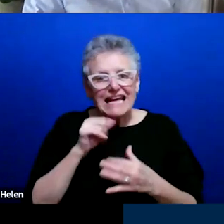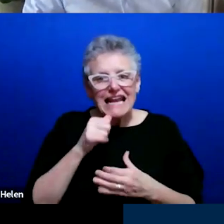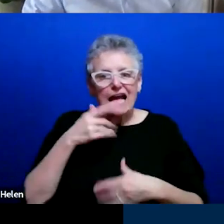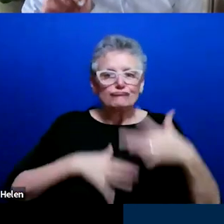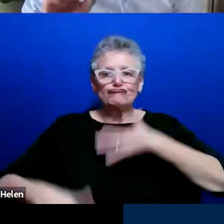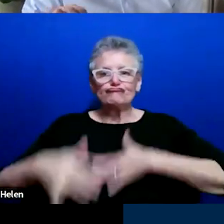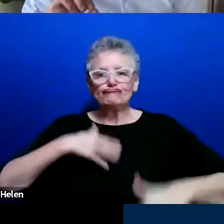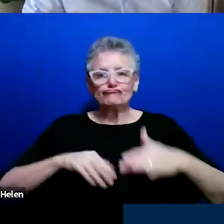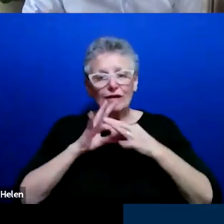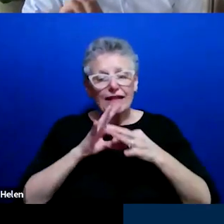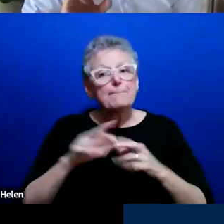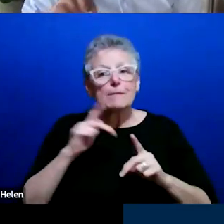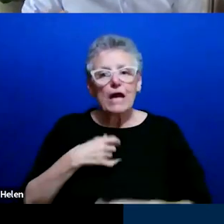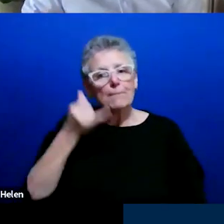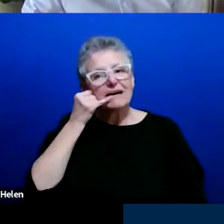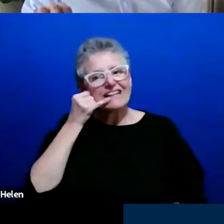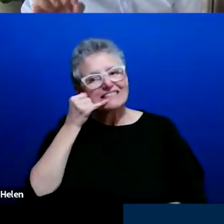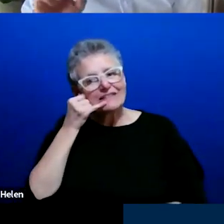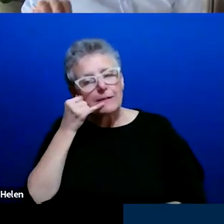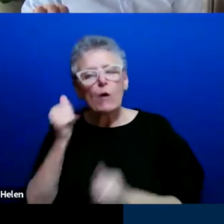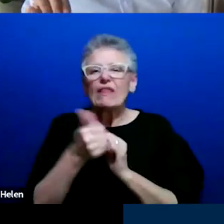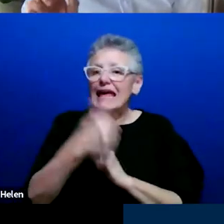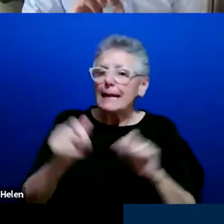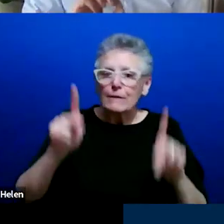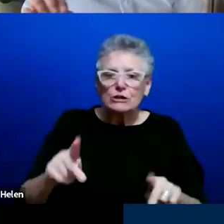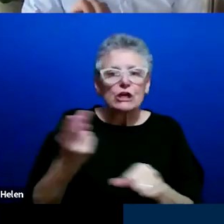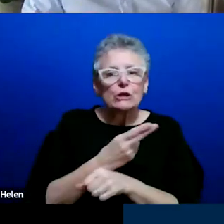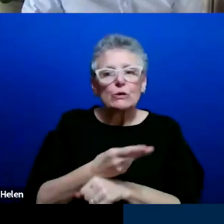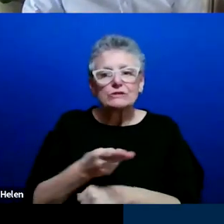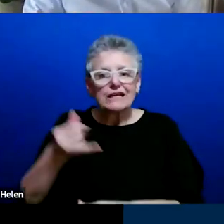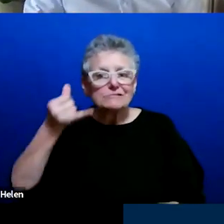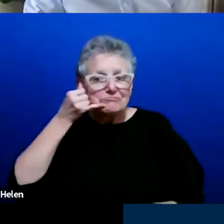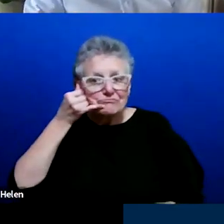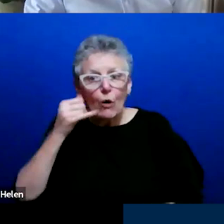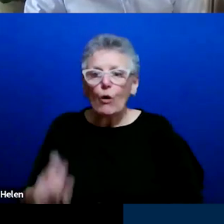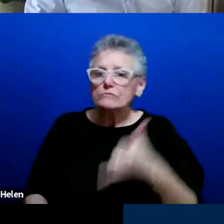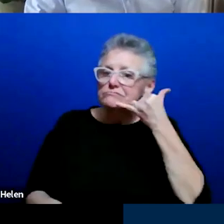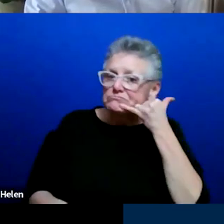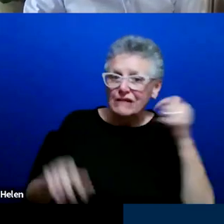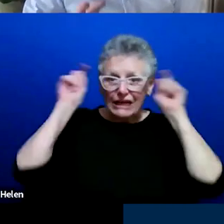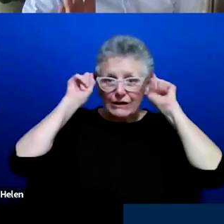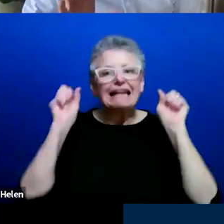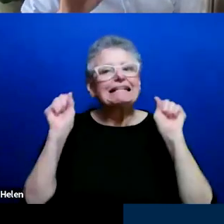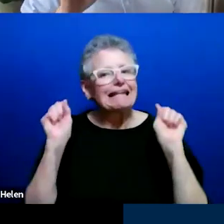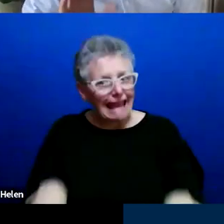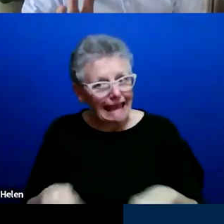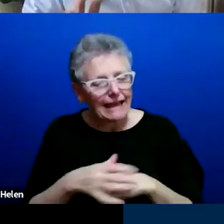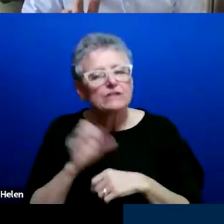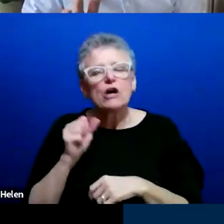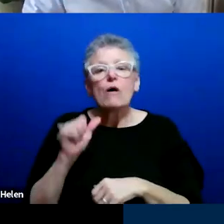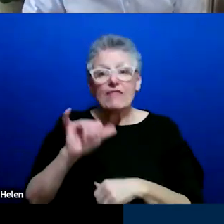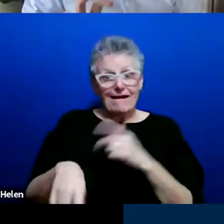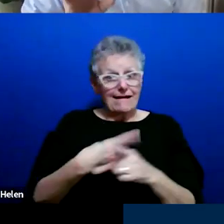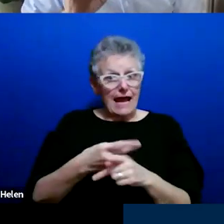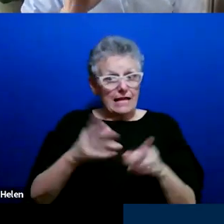people can talk on the phone easily with anyone using either of their hearing aids. So these types